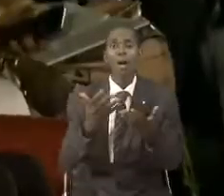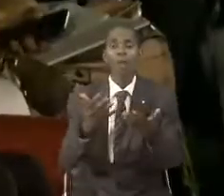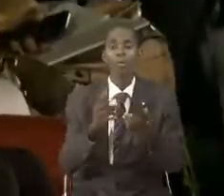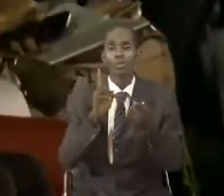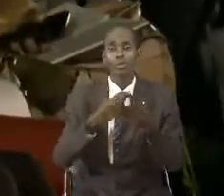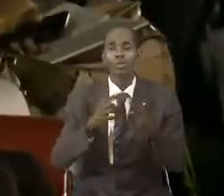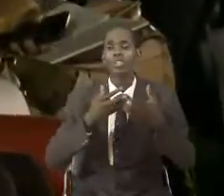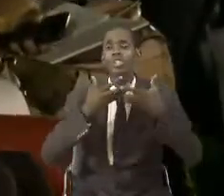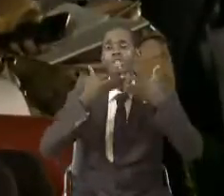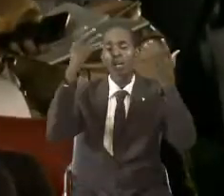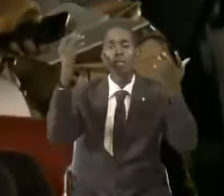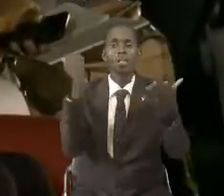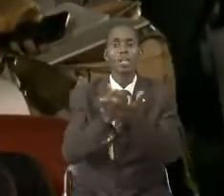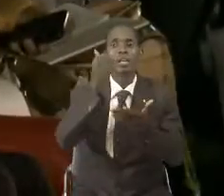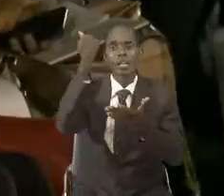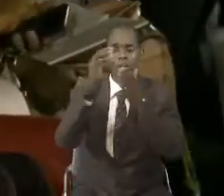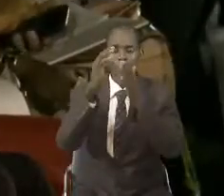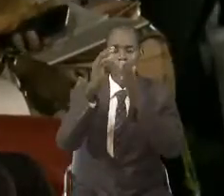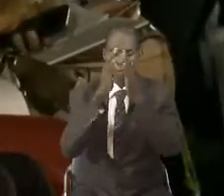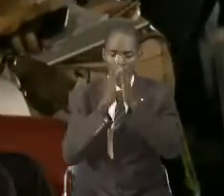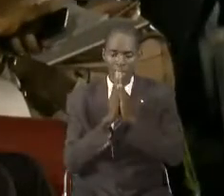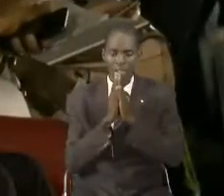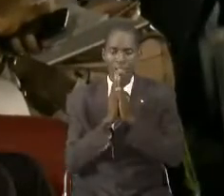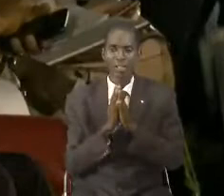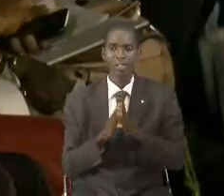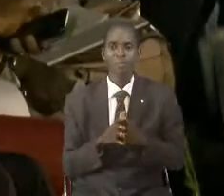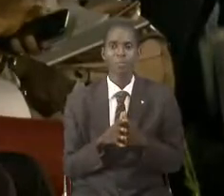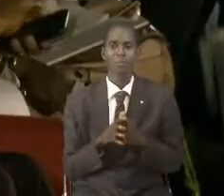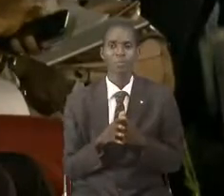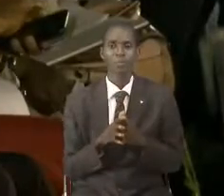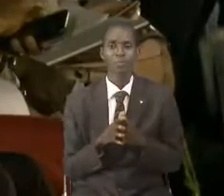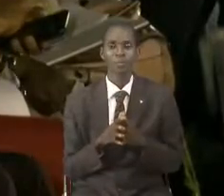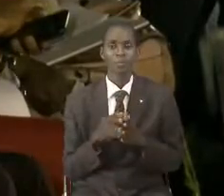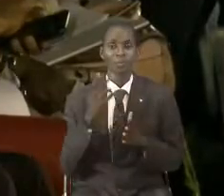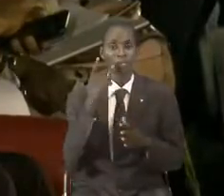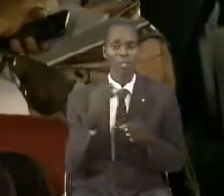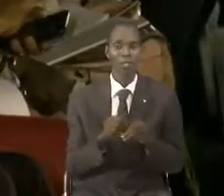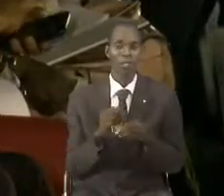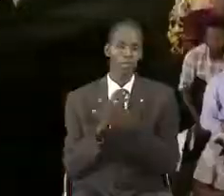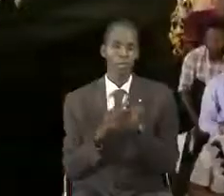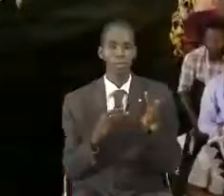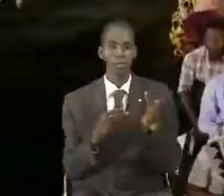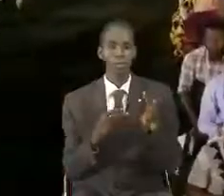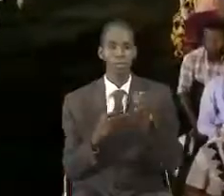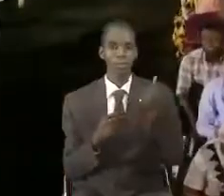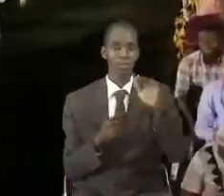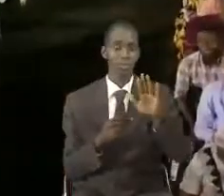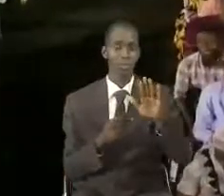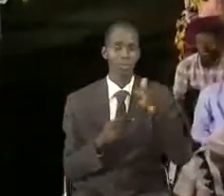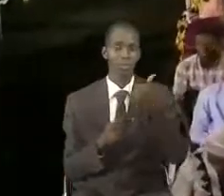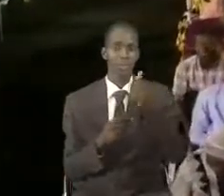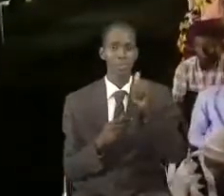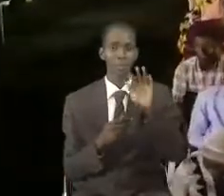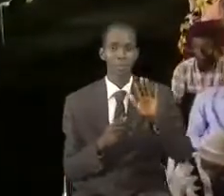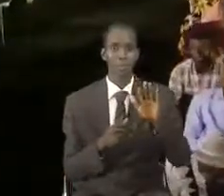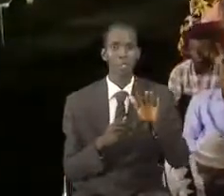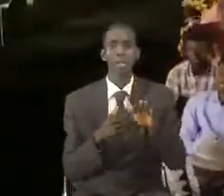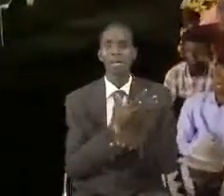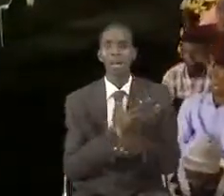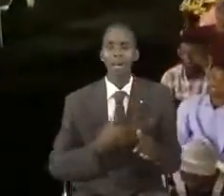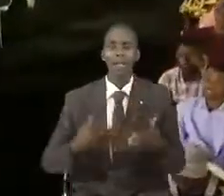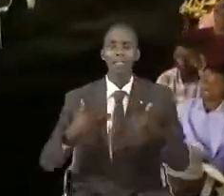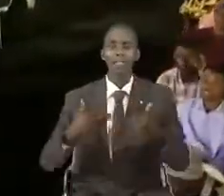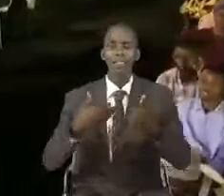Outside location, anywhere you are, I want you to say amen. Look at